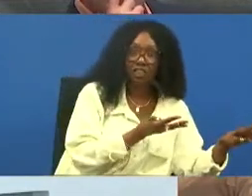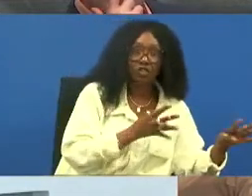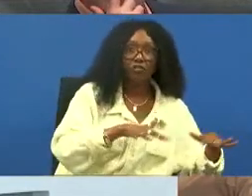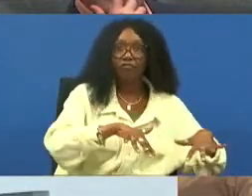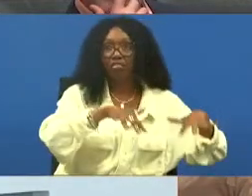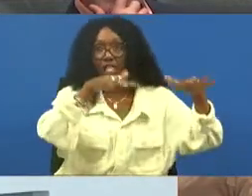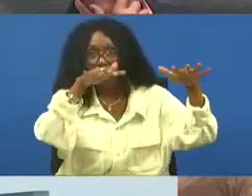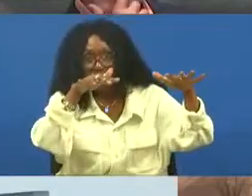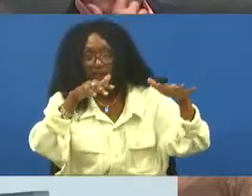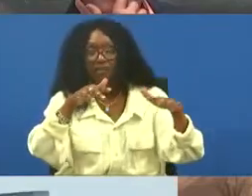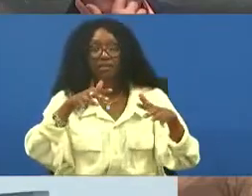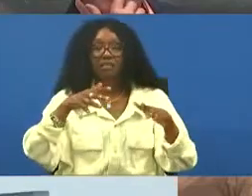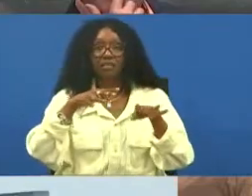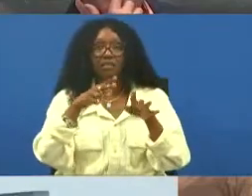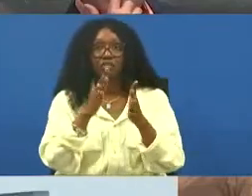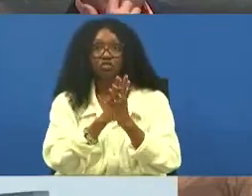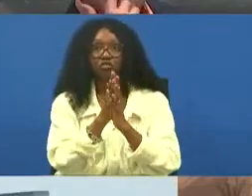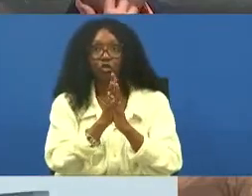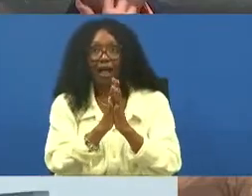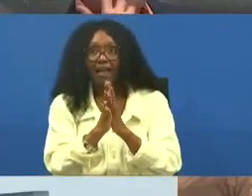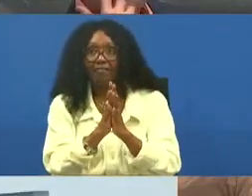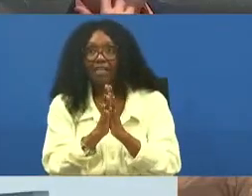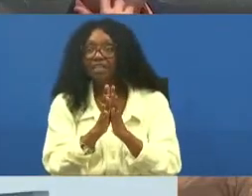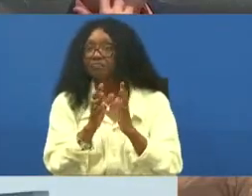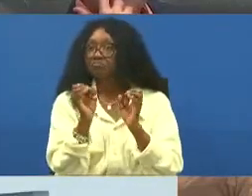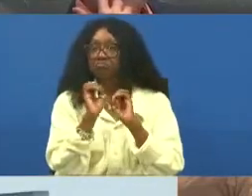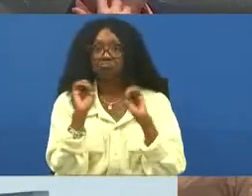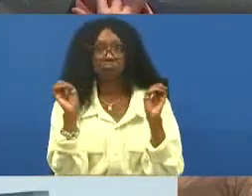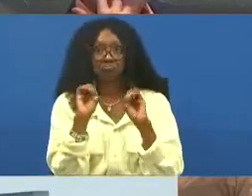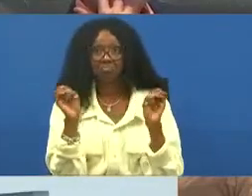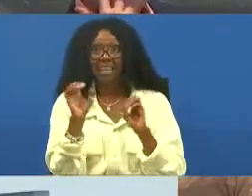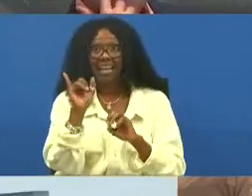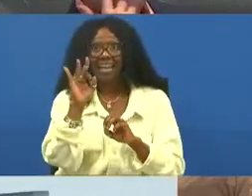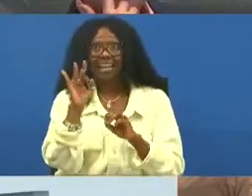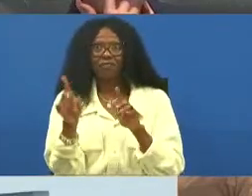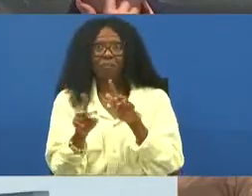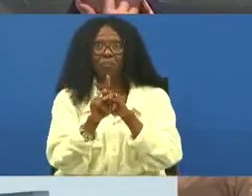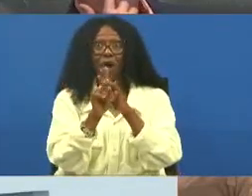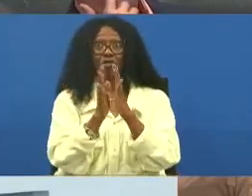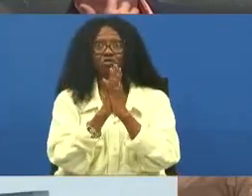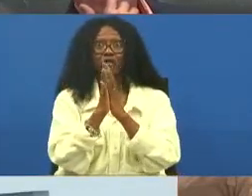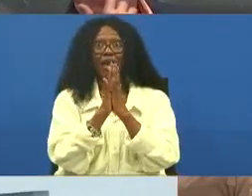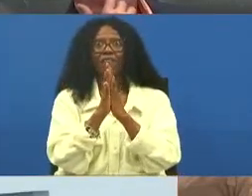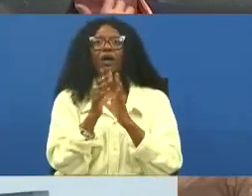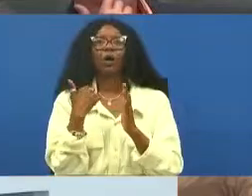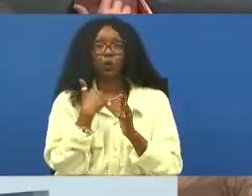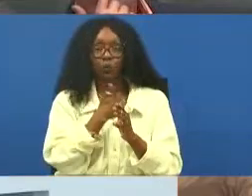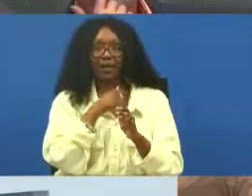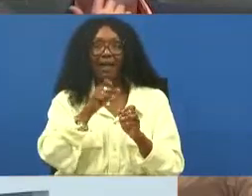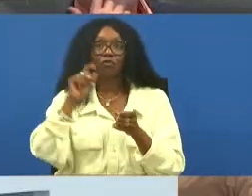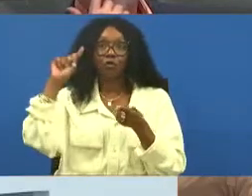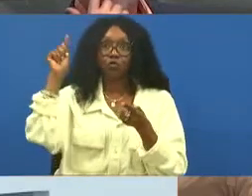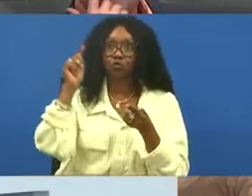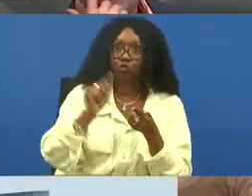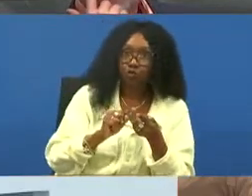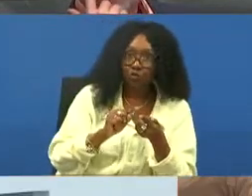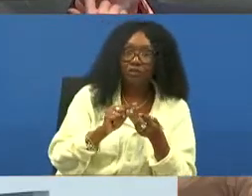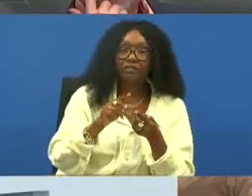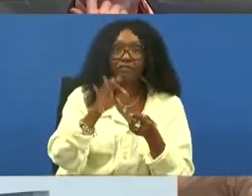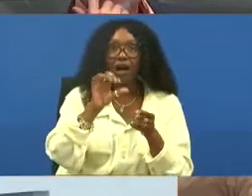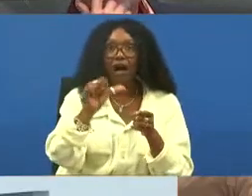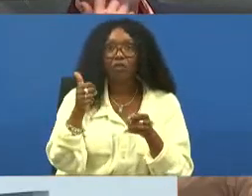traffic impacts, then we'll have to mitigate them. We've done the preliminary calculations to show that the drainage will have